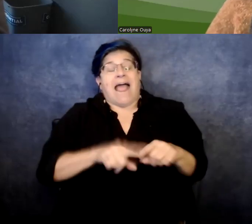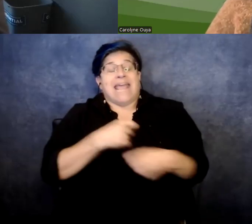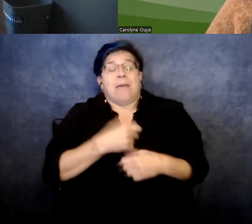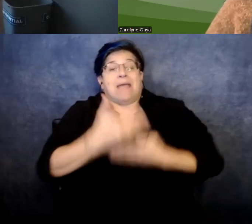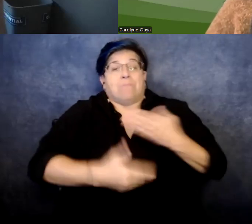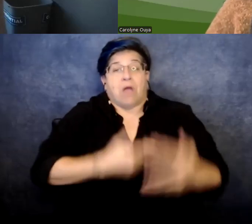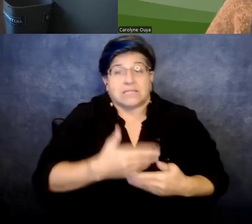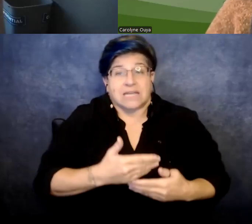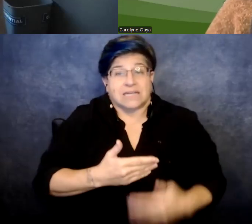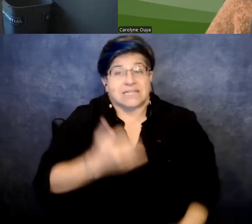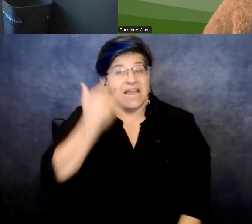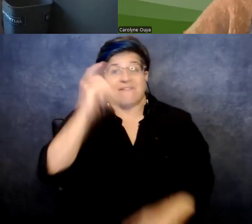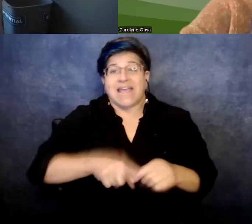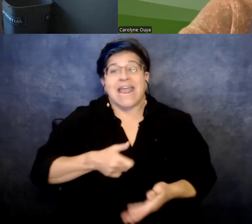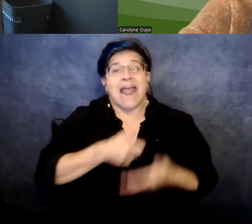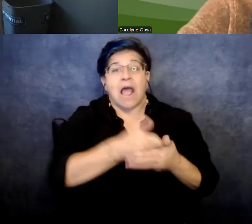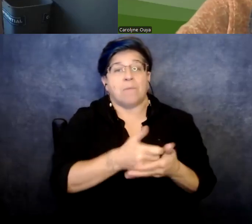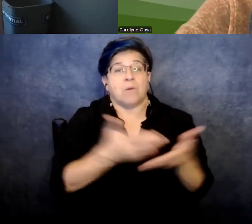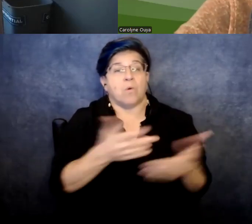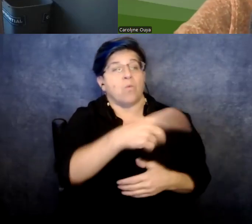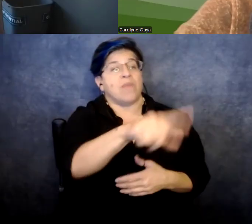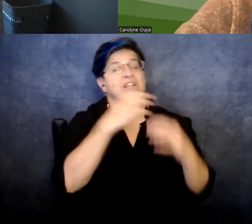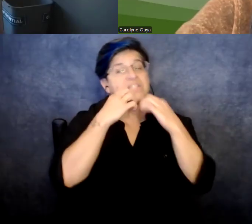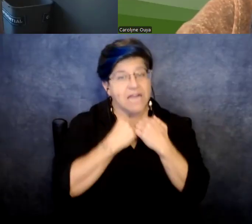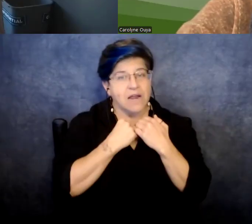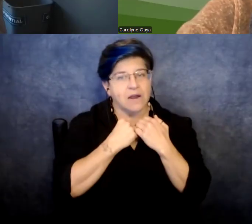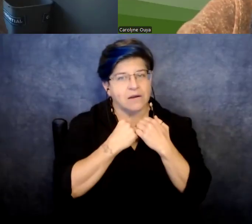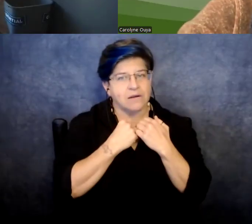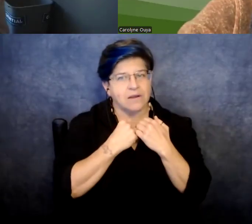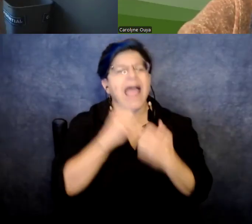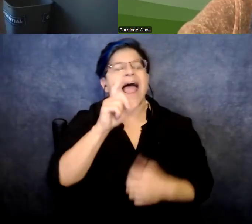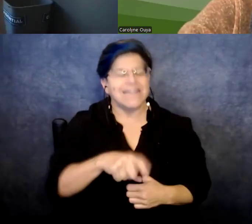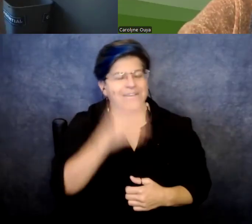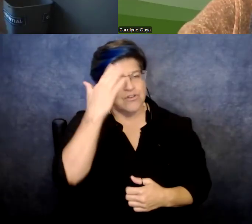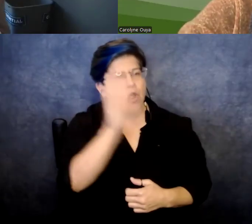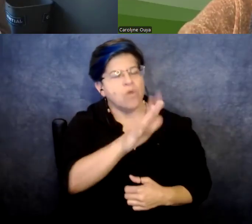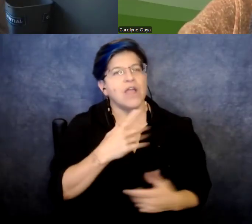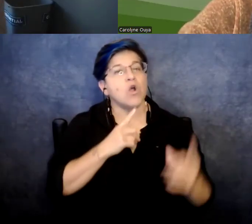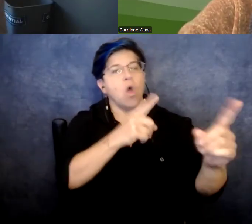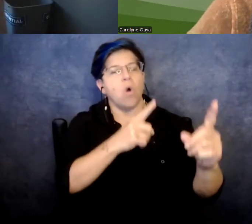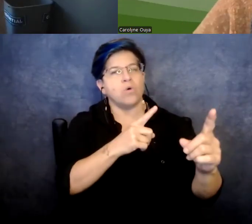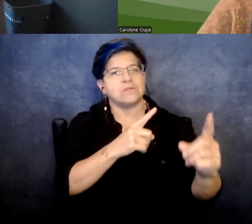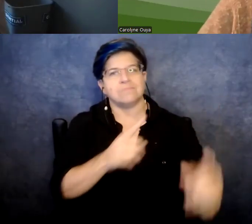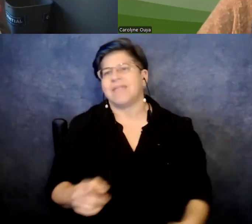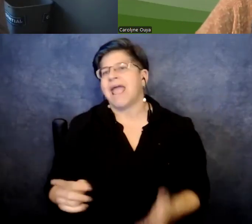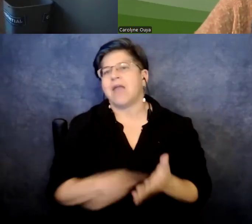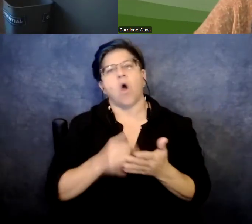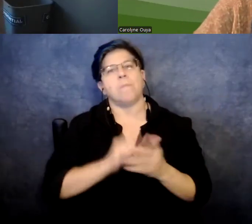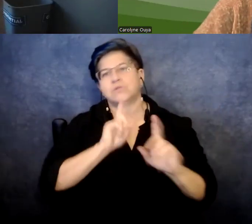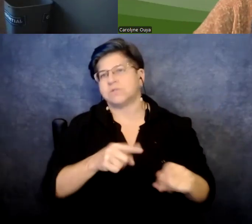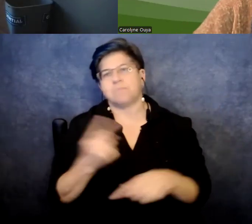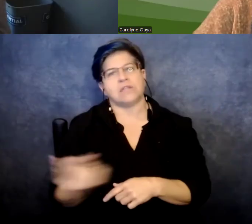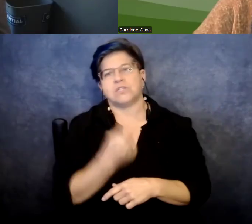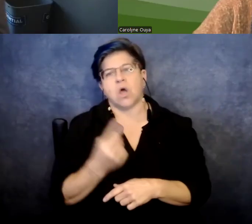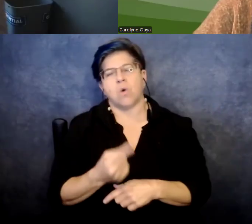say, what is it that are your goals? It's almost always safe housing, access to food, and a